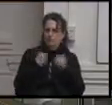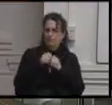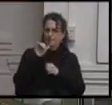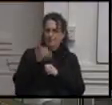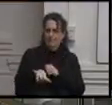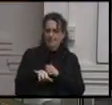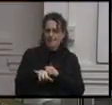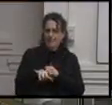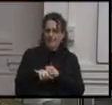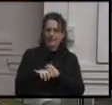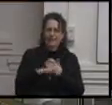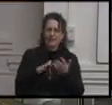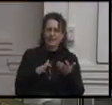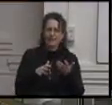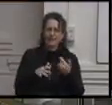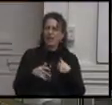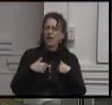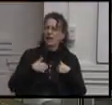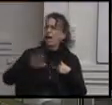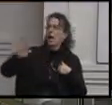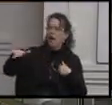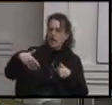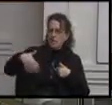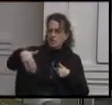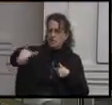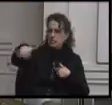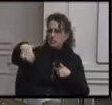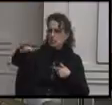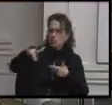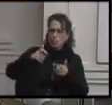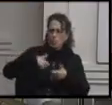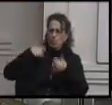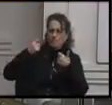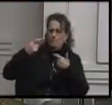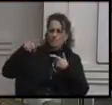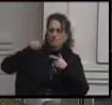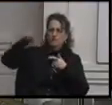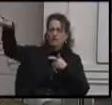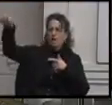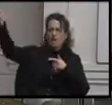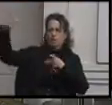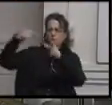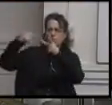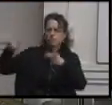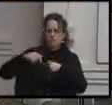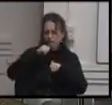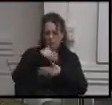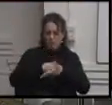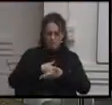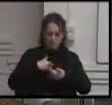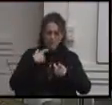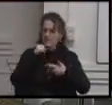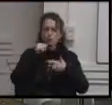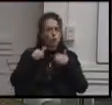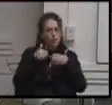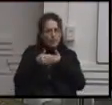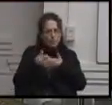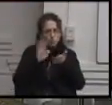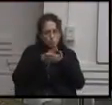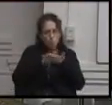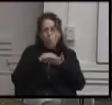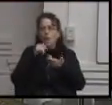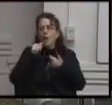With, stay away, some communities go live under the bridge, 500 feet from a hospital, school,